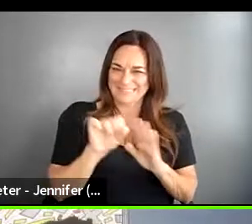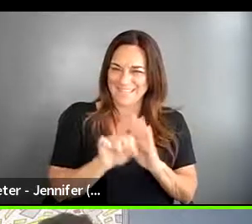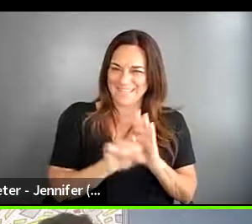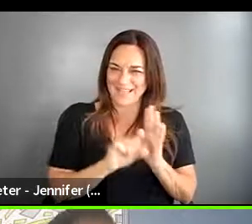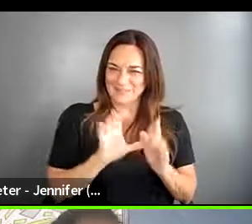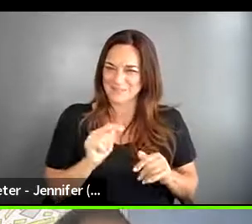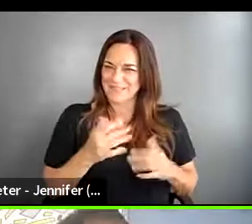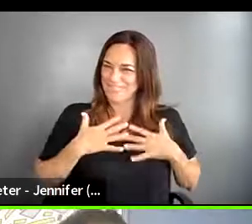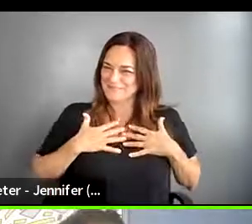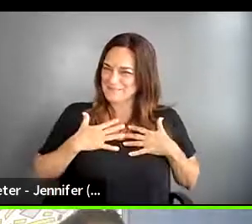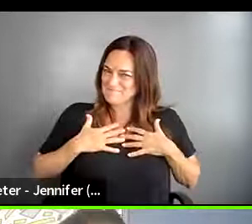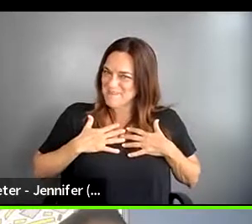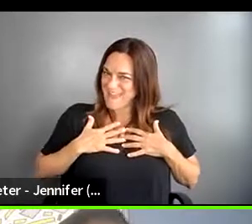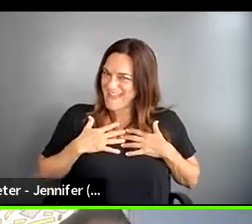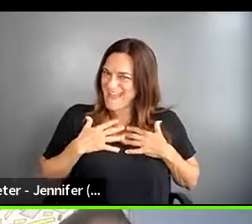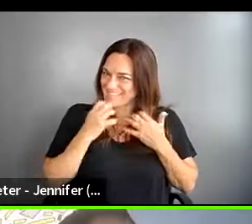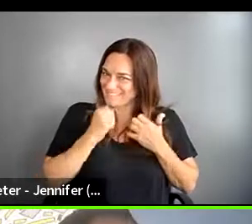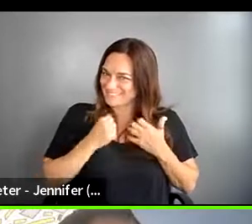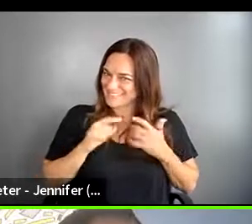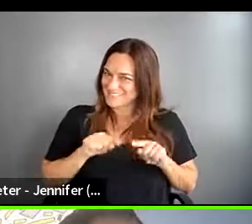my area. Go ahead.